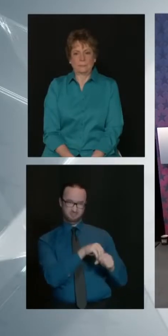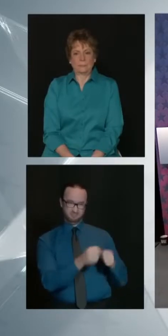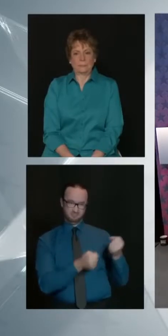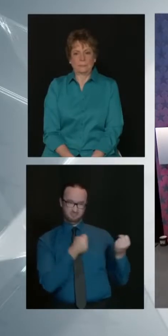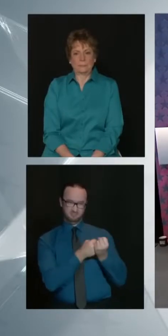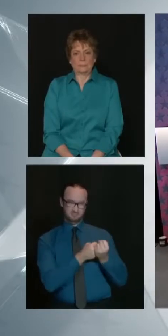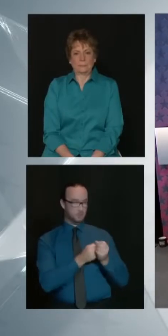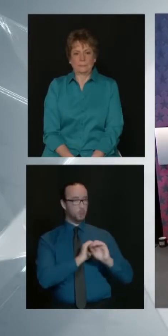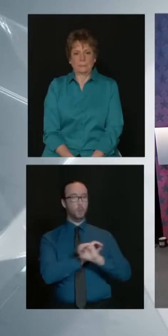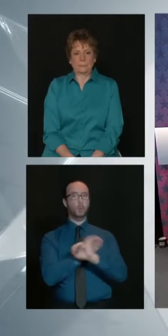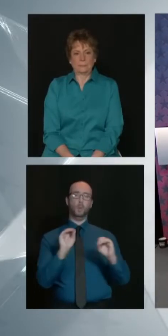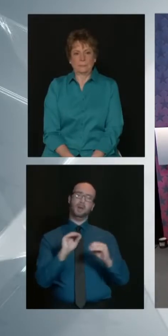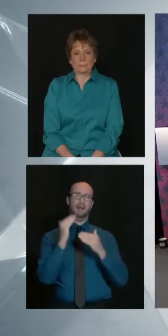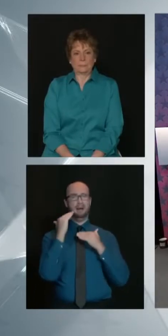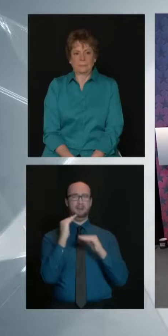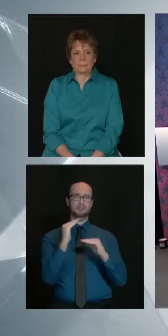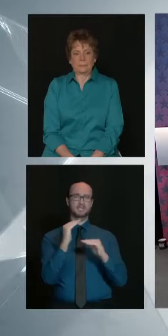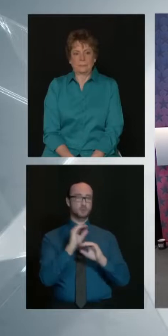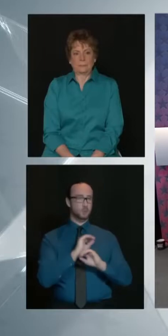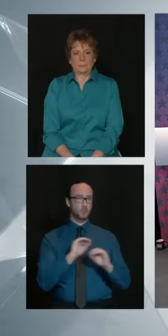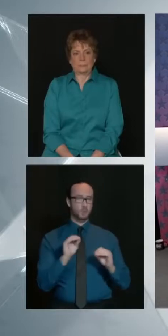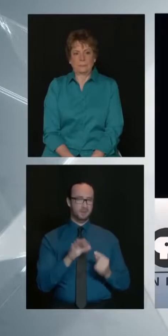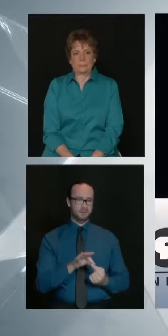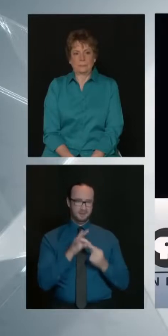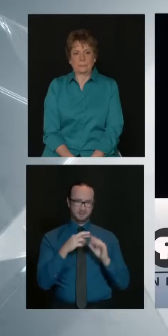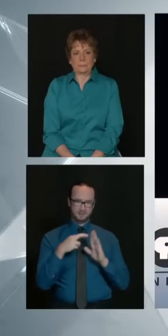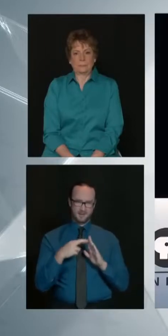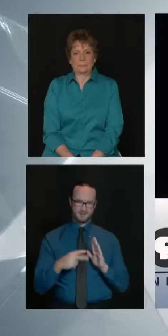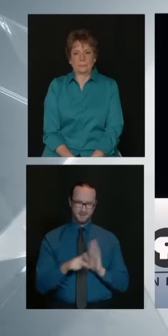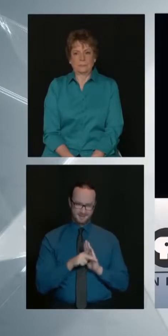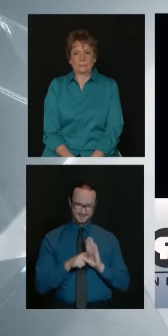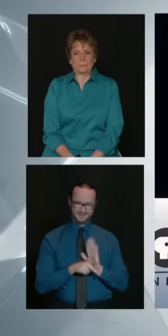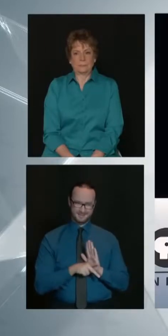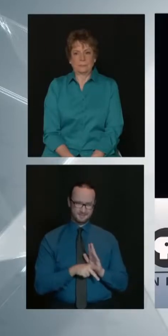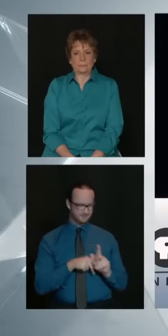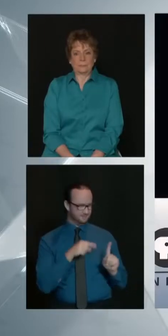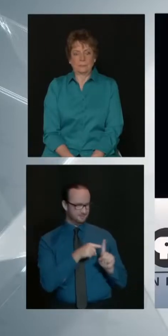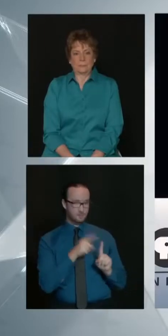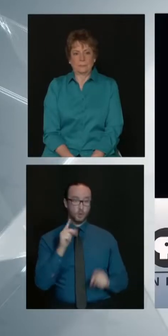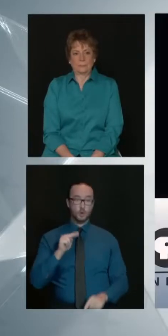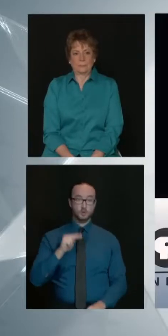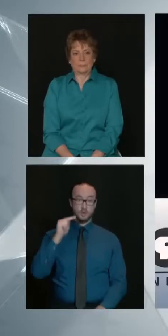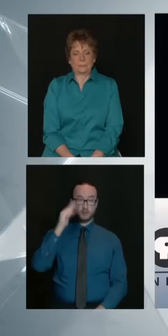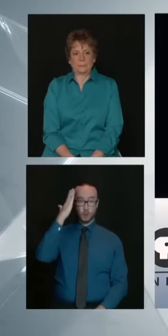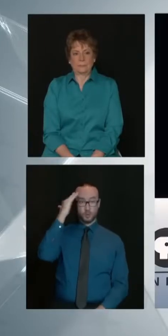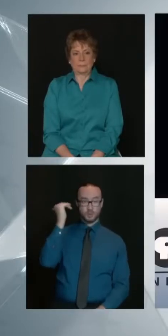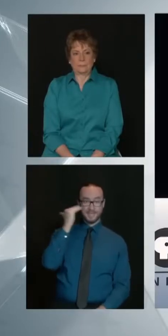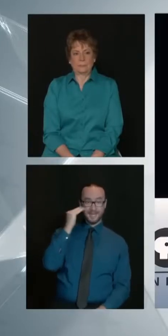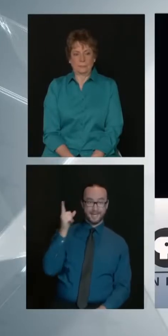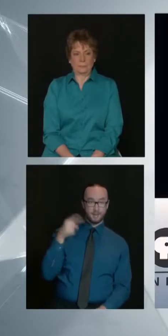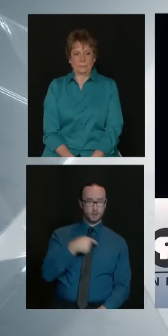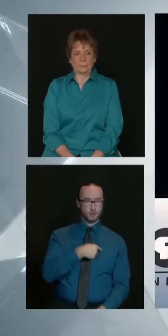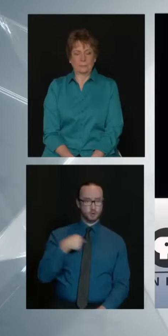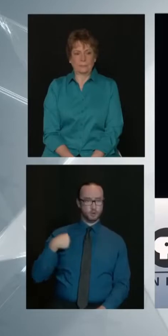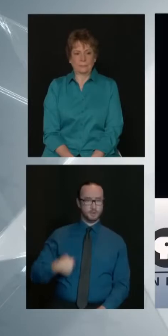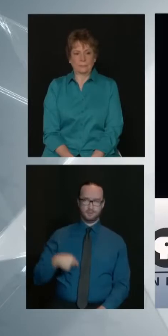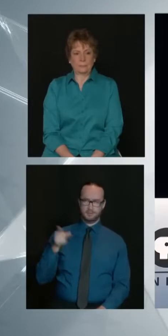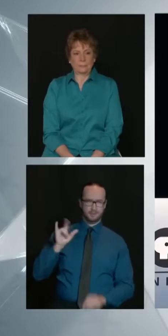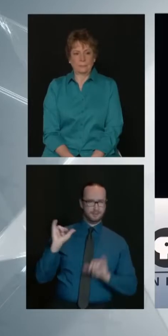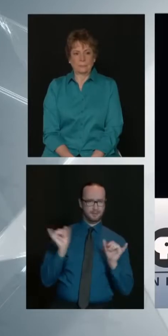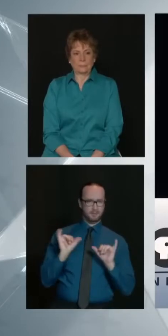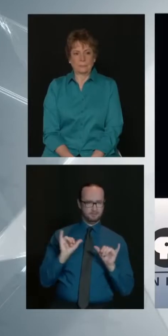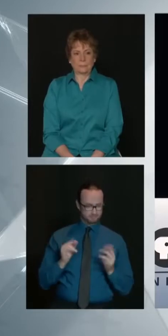abortion policy are China and North Korea. So no, I'm pro-life, I believe in limits. I think we should be more like, I don't know, how about every